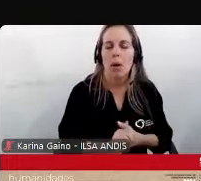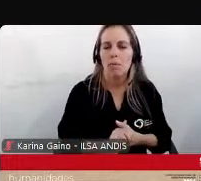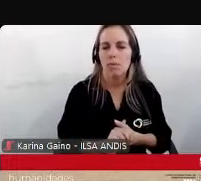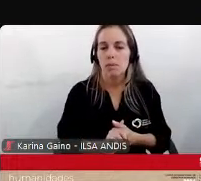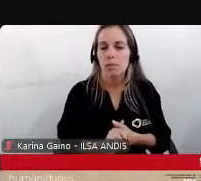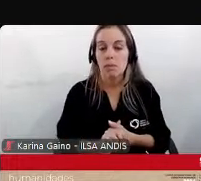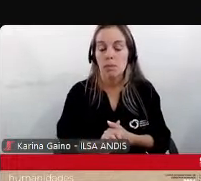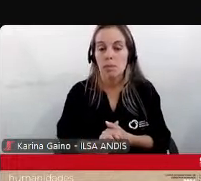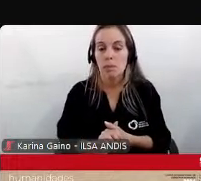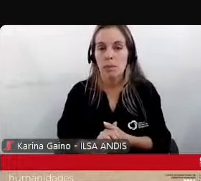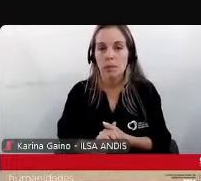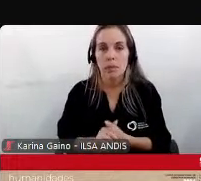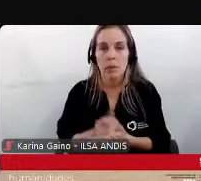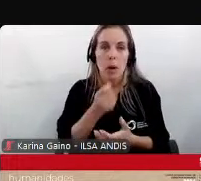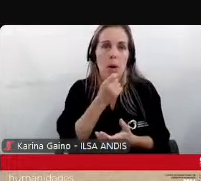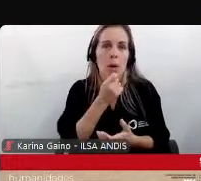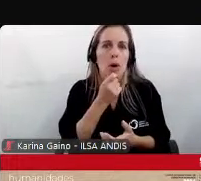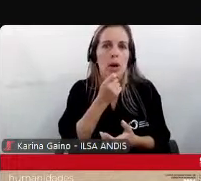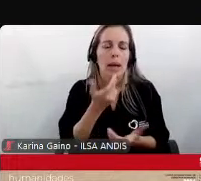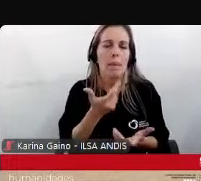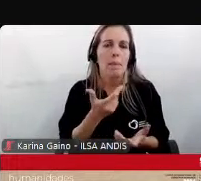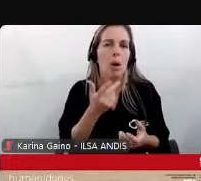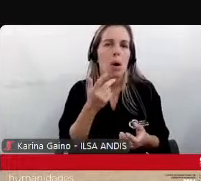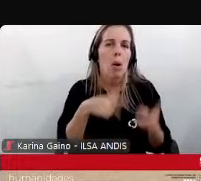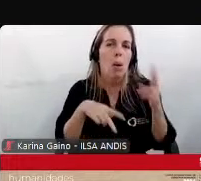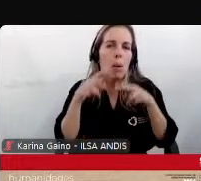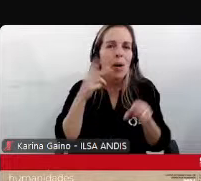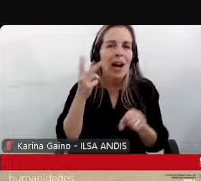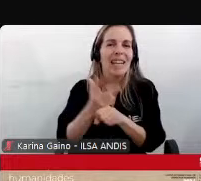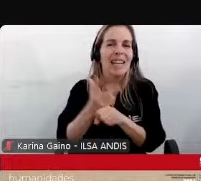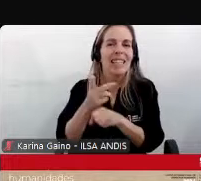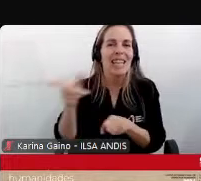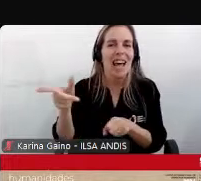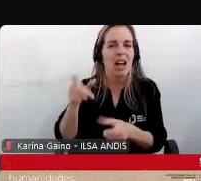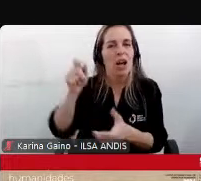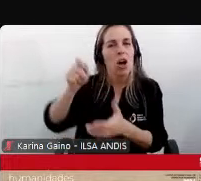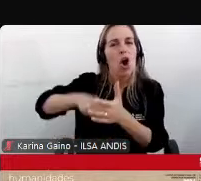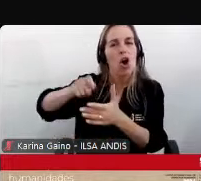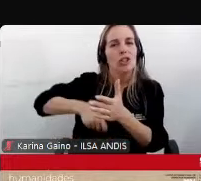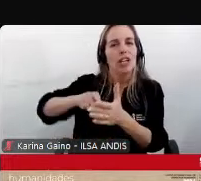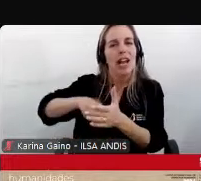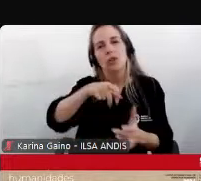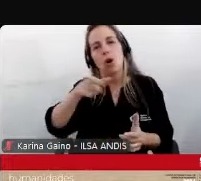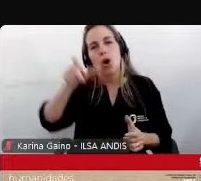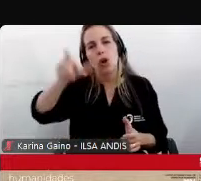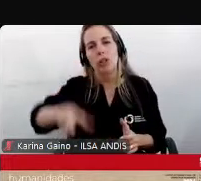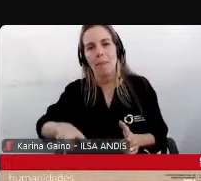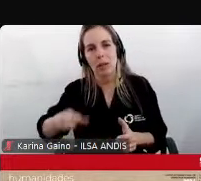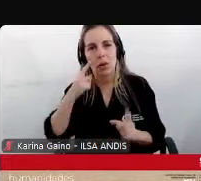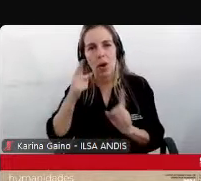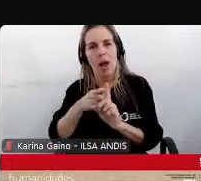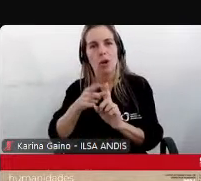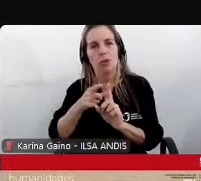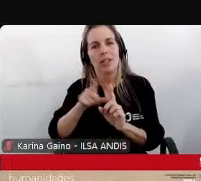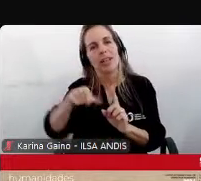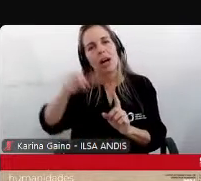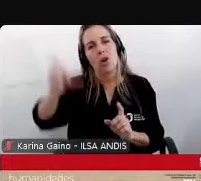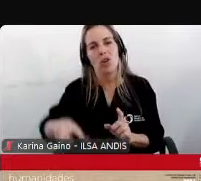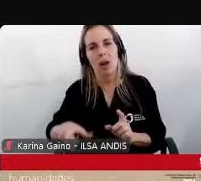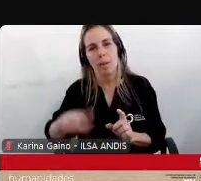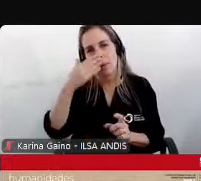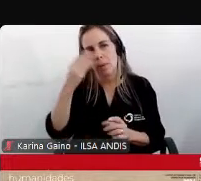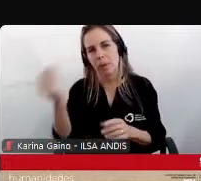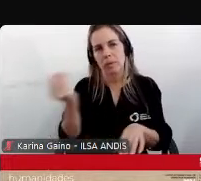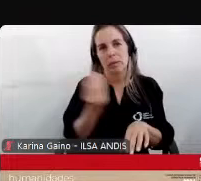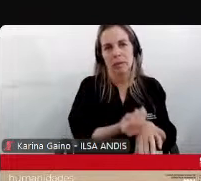And in these cases, we find that in many cases, labor brokers are incentivized to deceive workers about